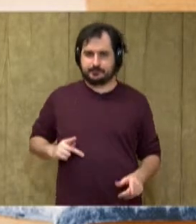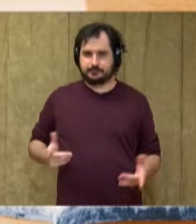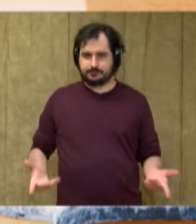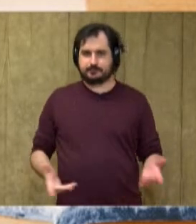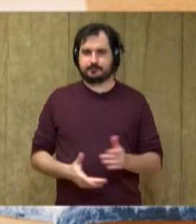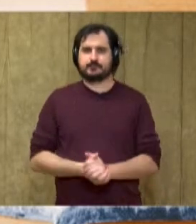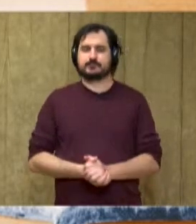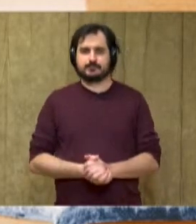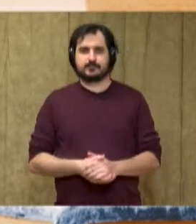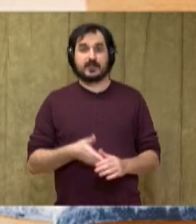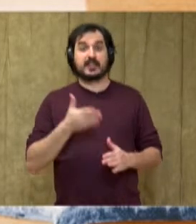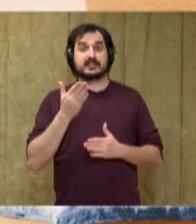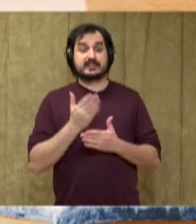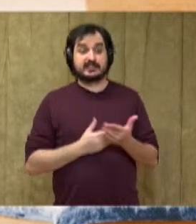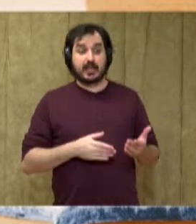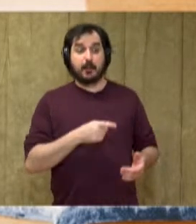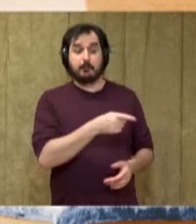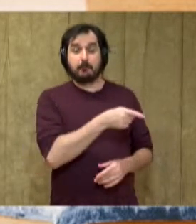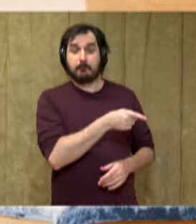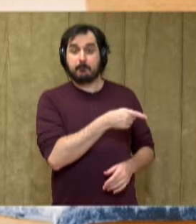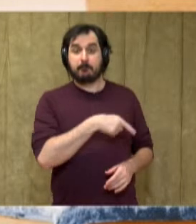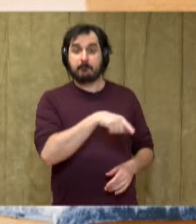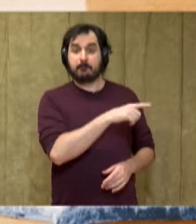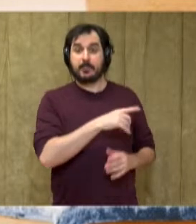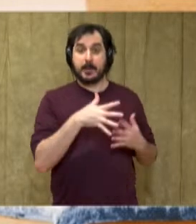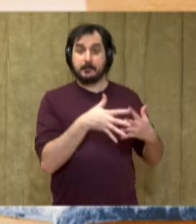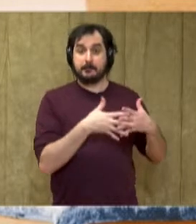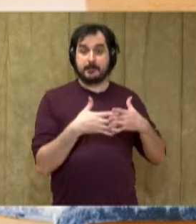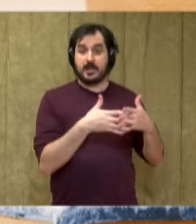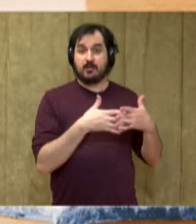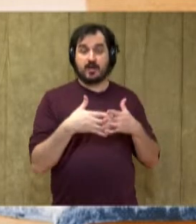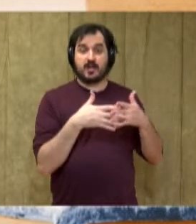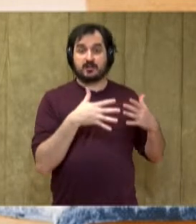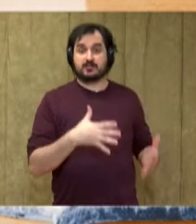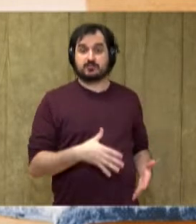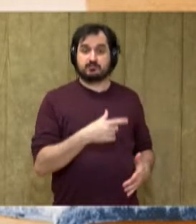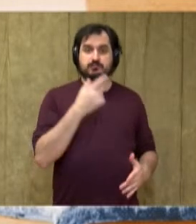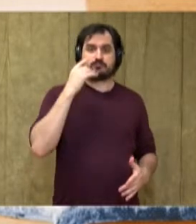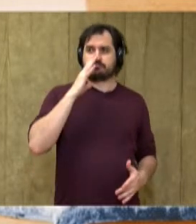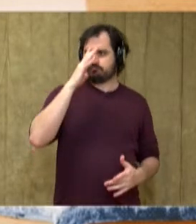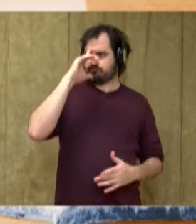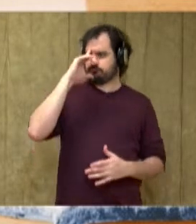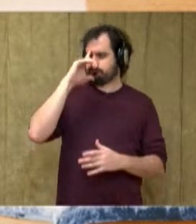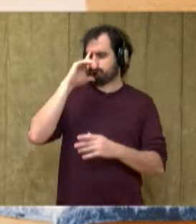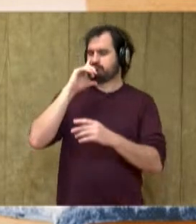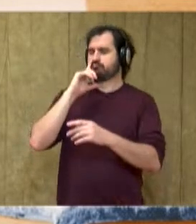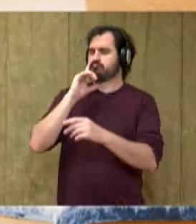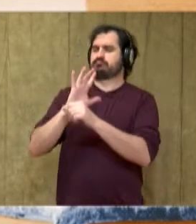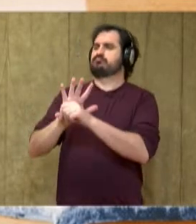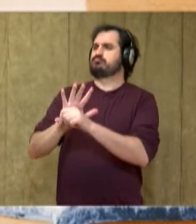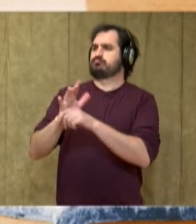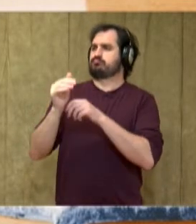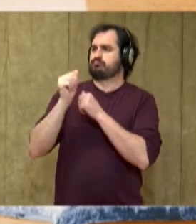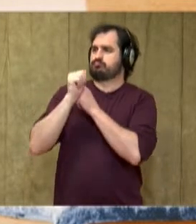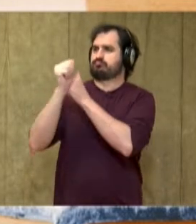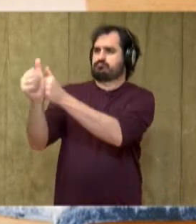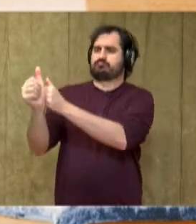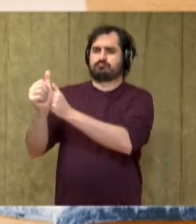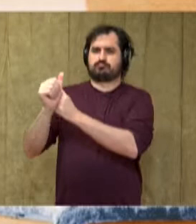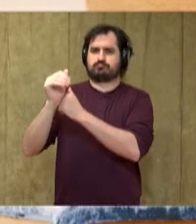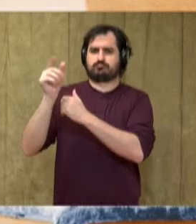what, others argued that Parliament might make them pay even more taxes without their consent.